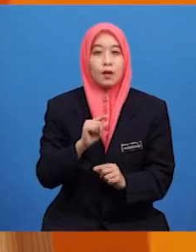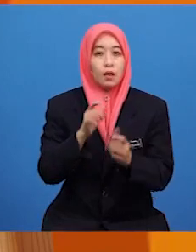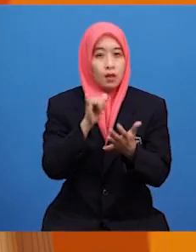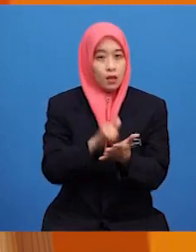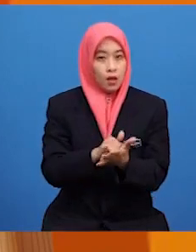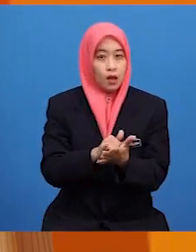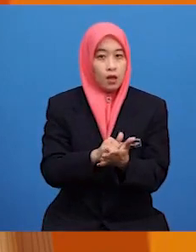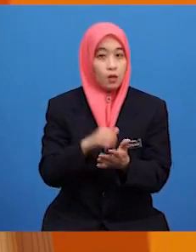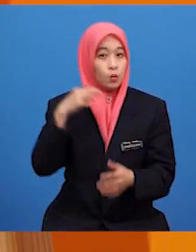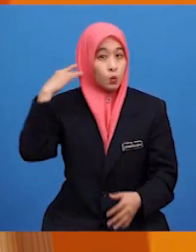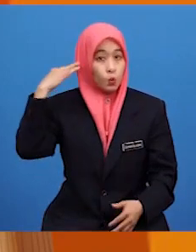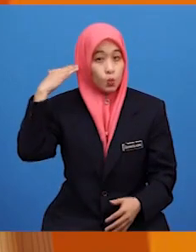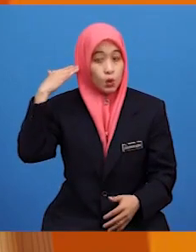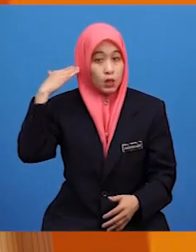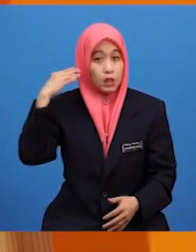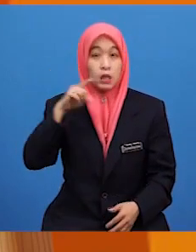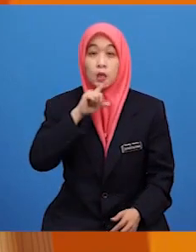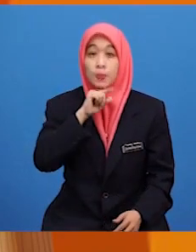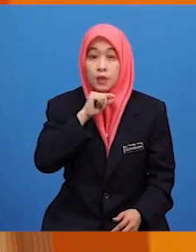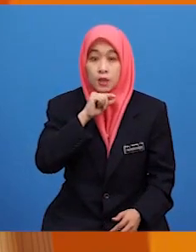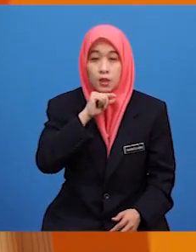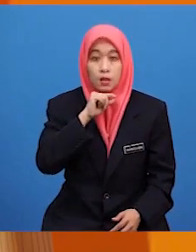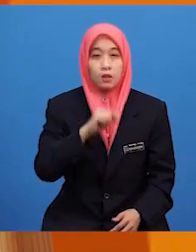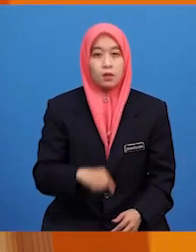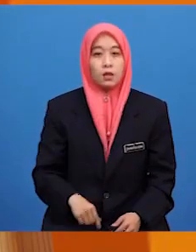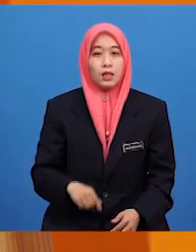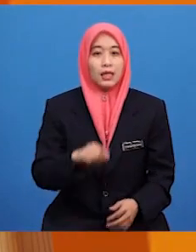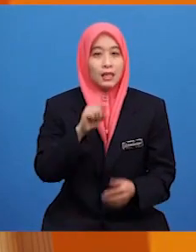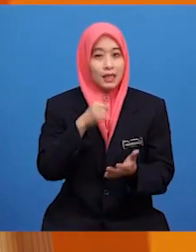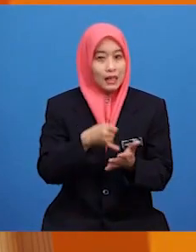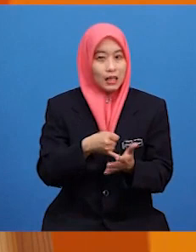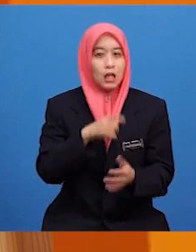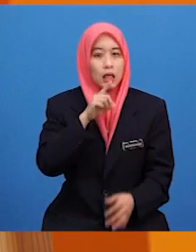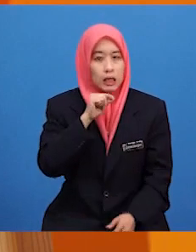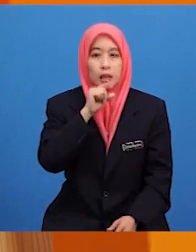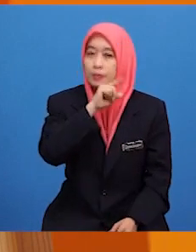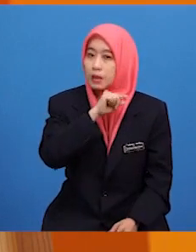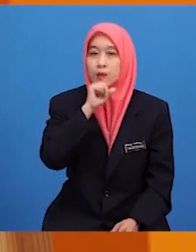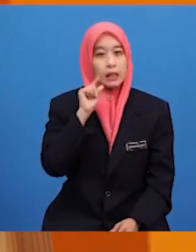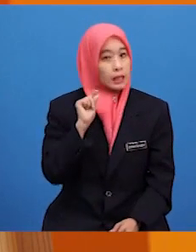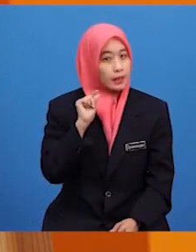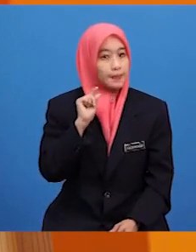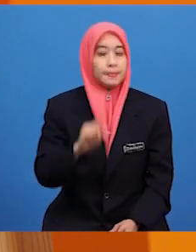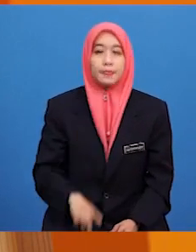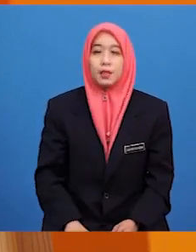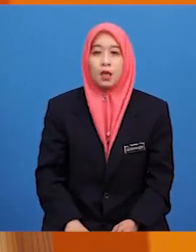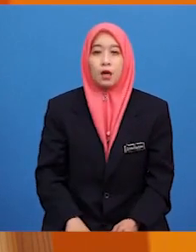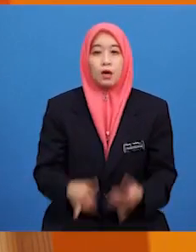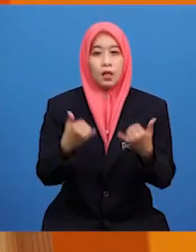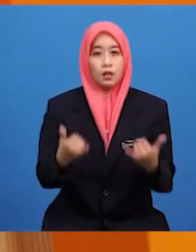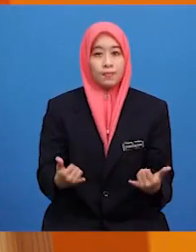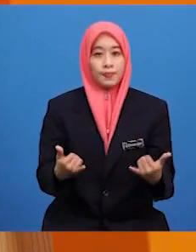That's the sound of a bird. It chirps. Chirp, chirp, chirp.